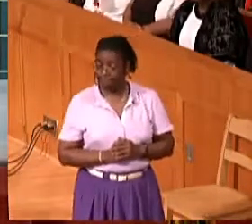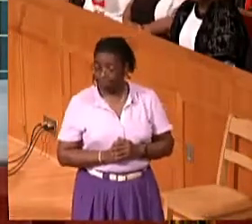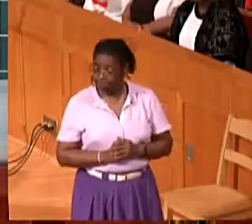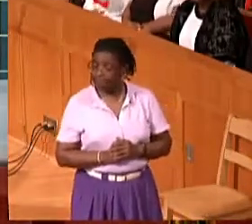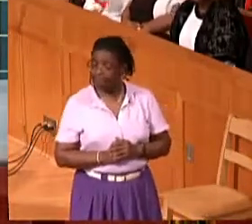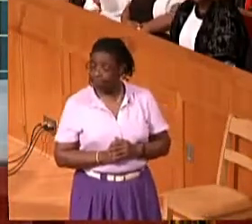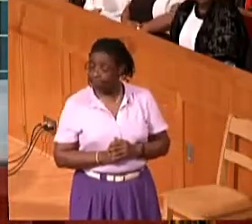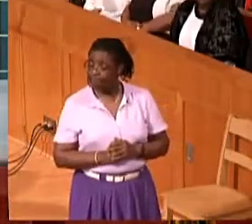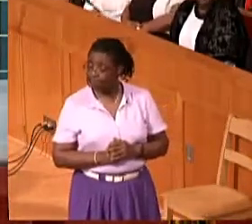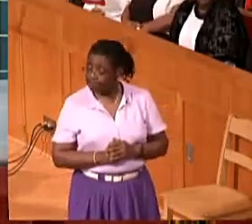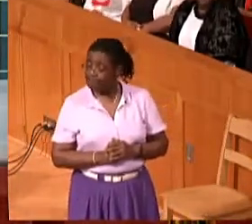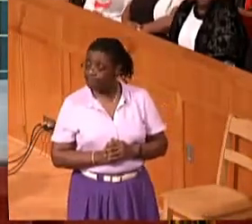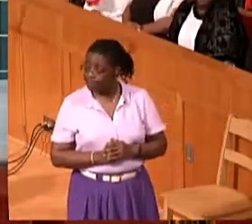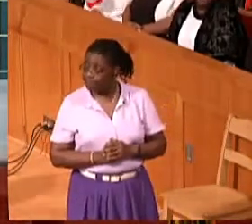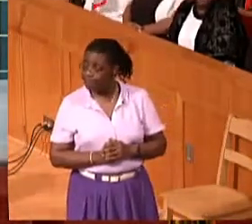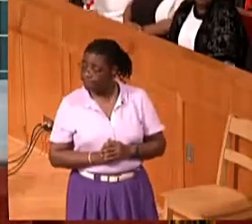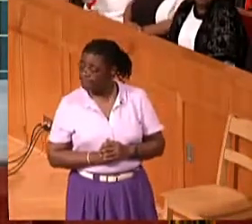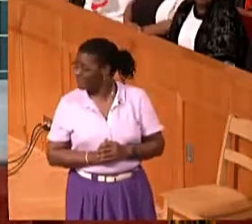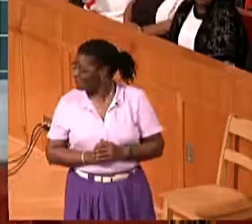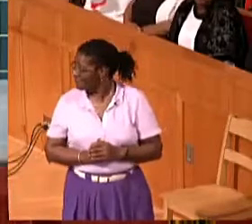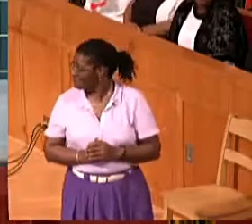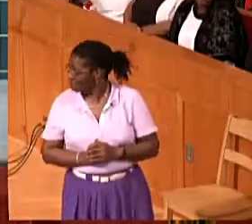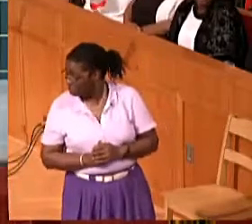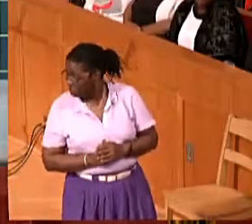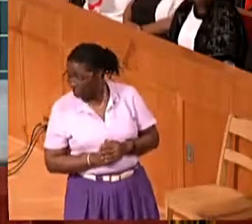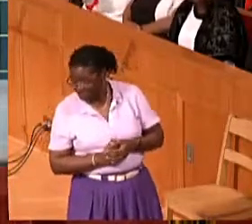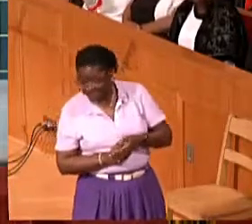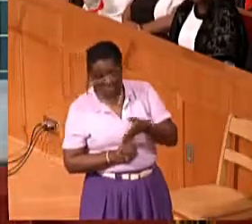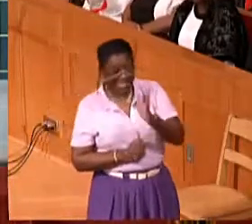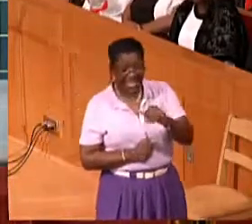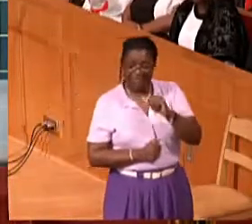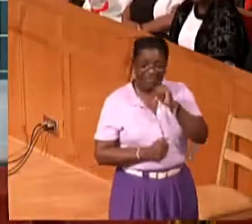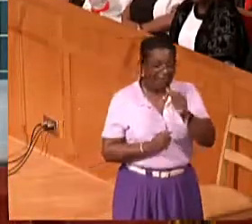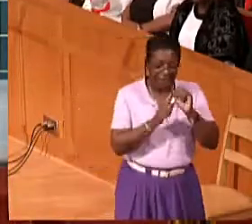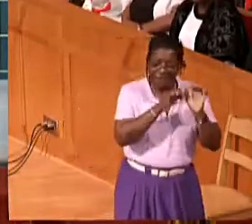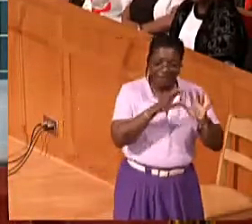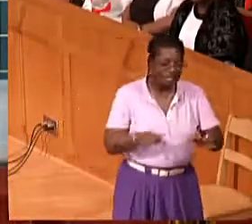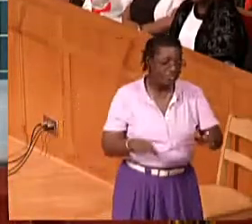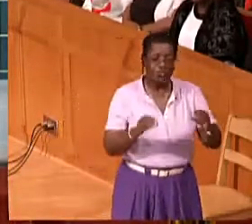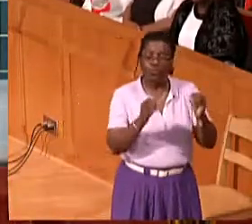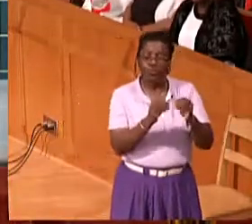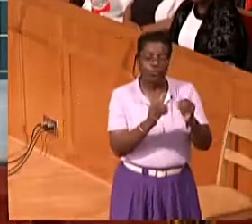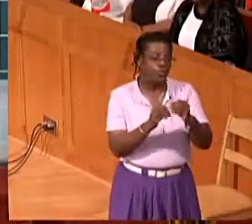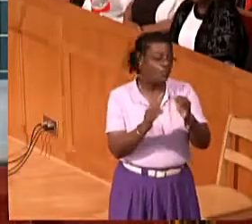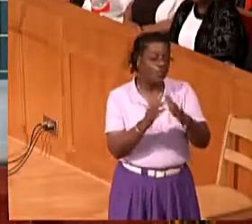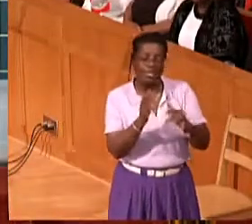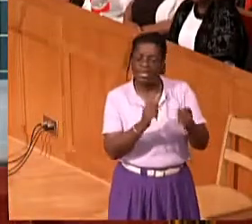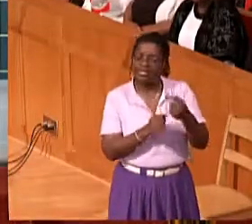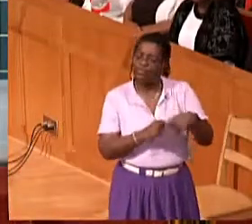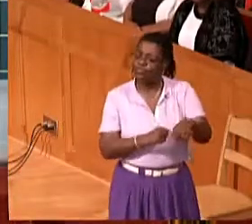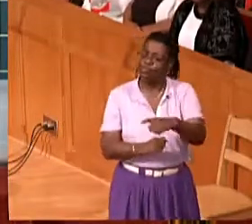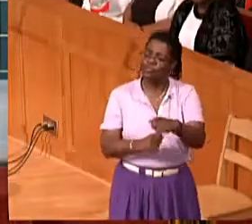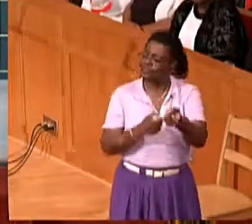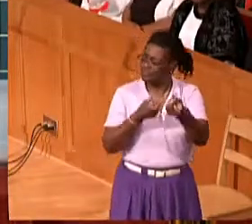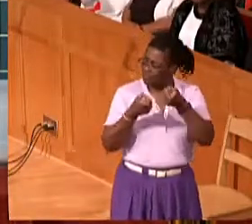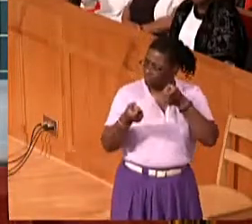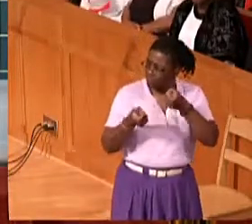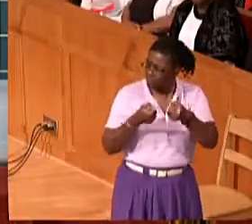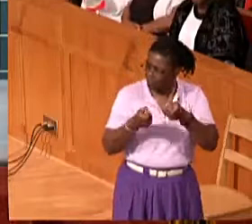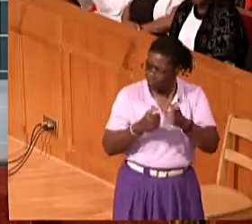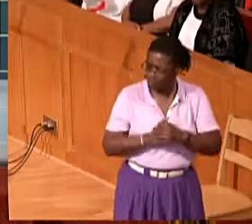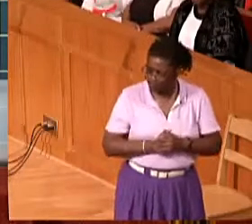I better say it again. Didn't nobody get that but you and me, man. God won't bless you with any more content than you have the capacity to